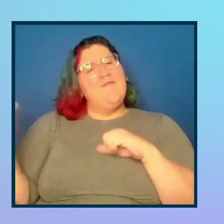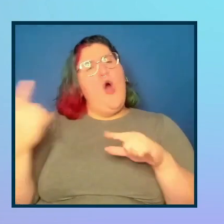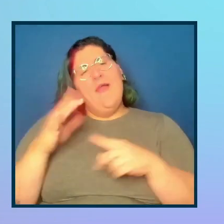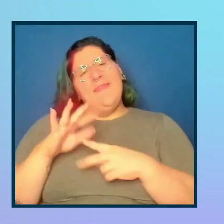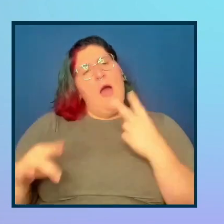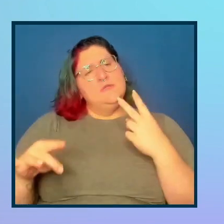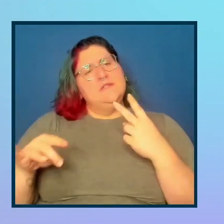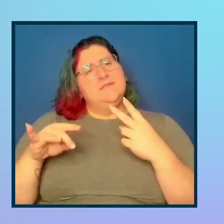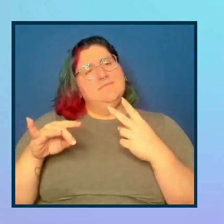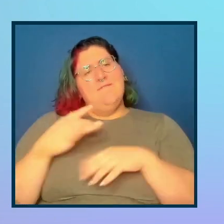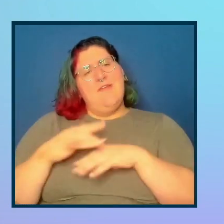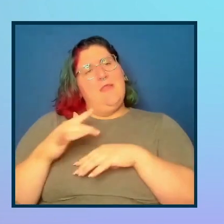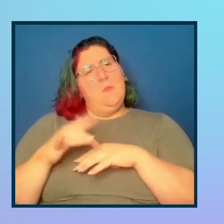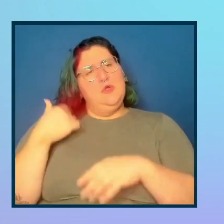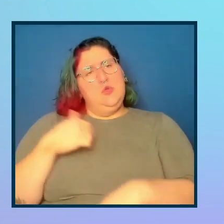Absolutely.